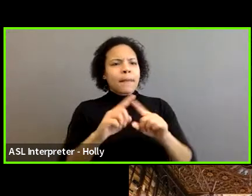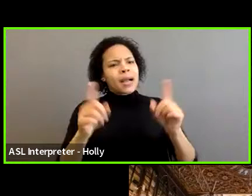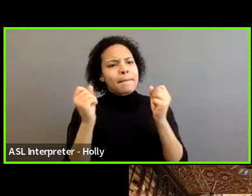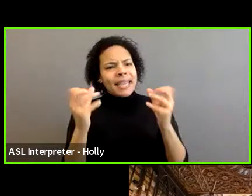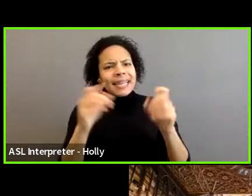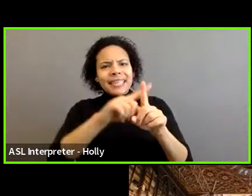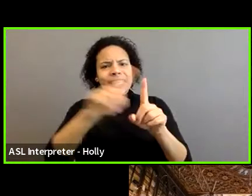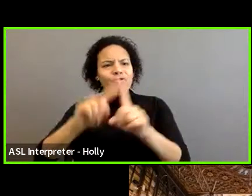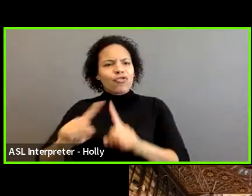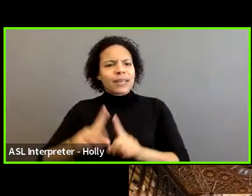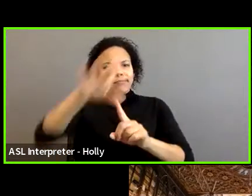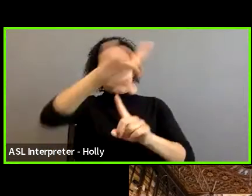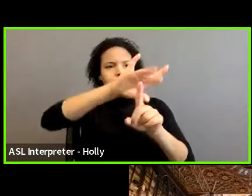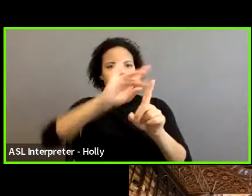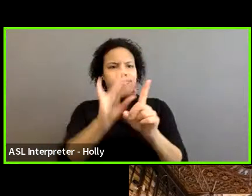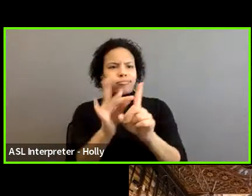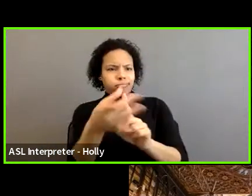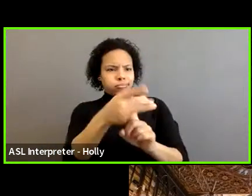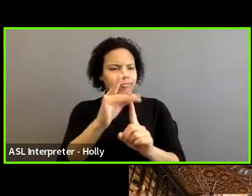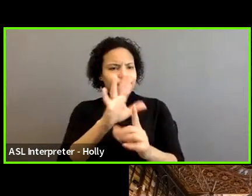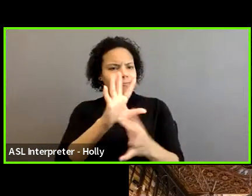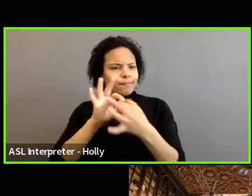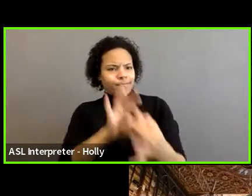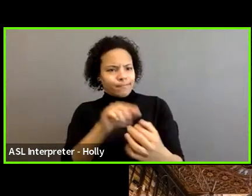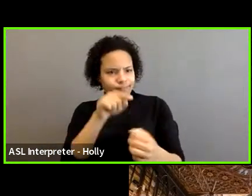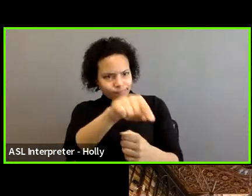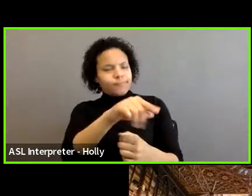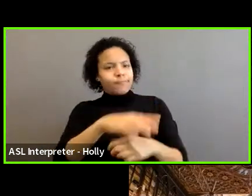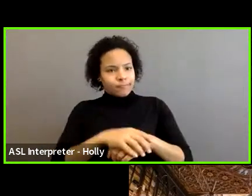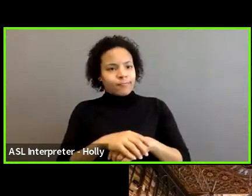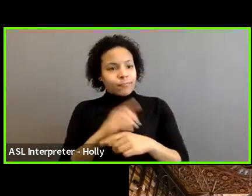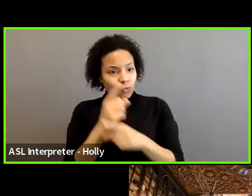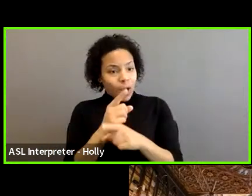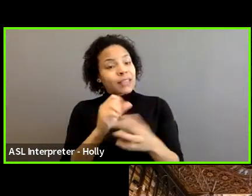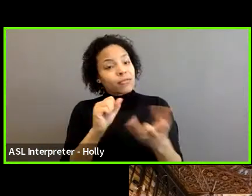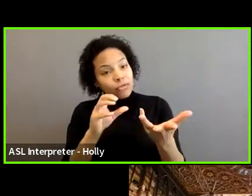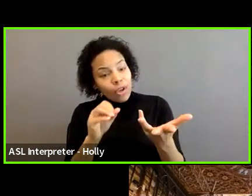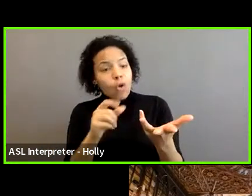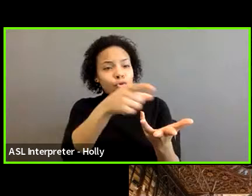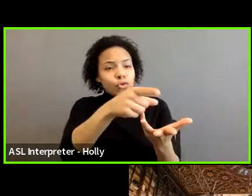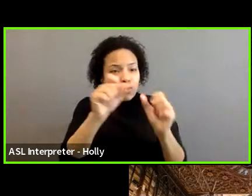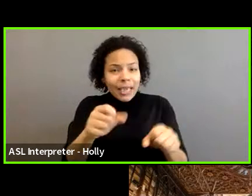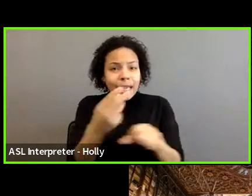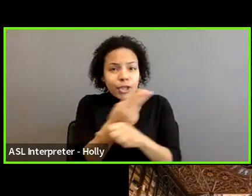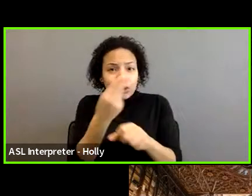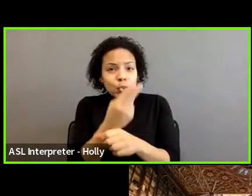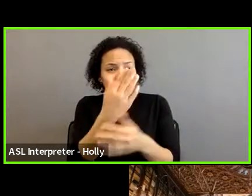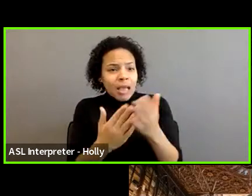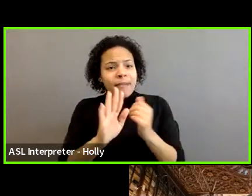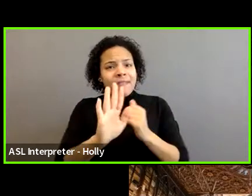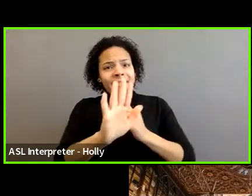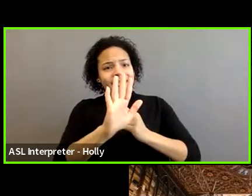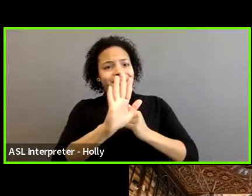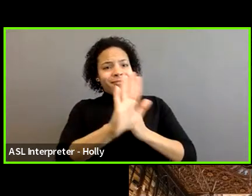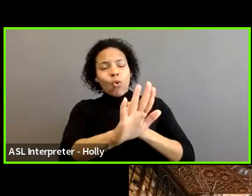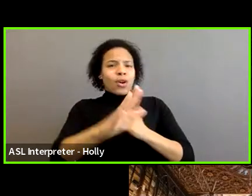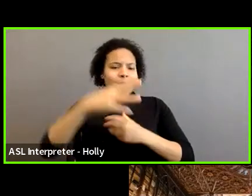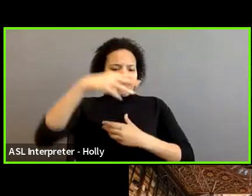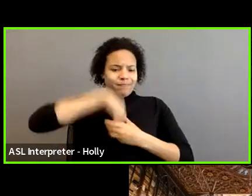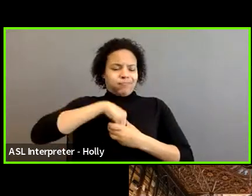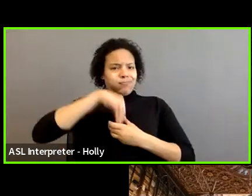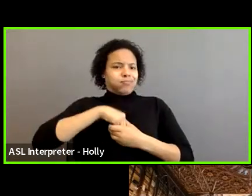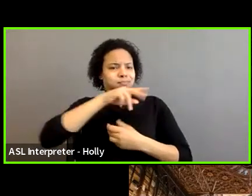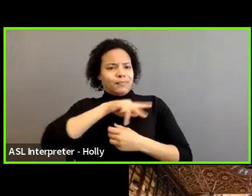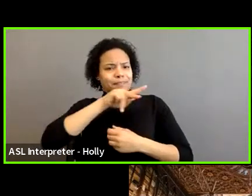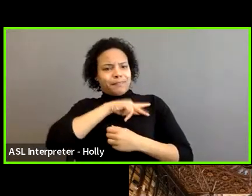marginalized and minoritized folks. If you can, right? We got work to do. And even some of us in the very same community of marginalized